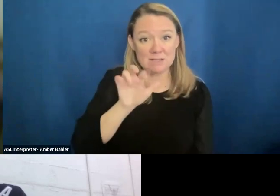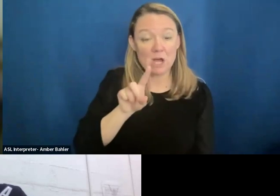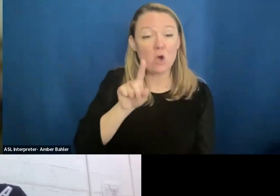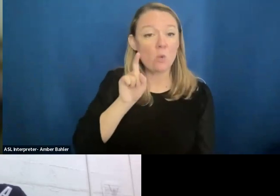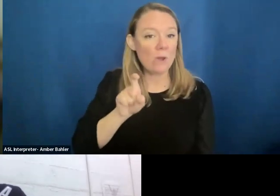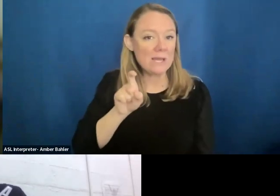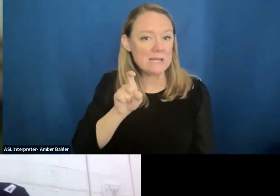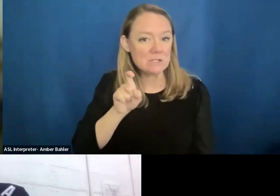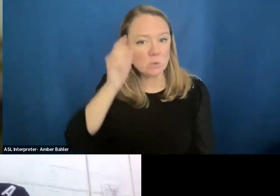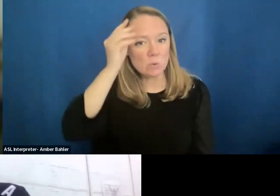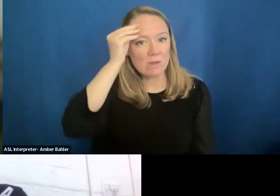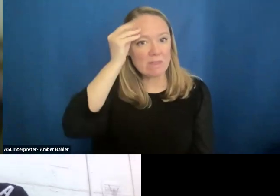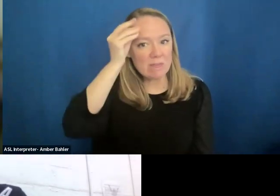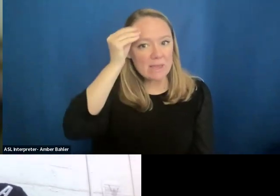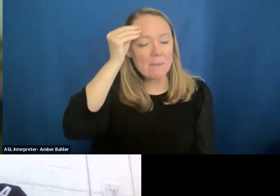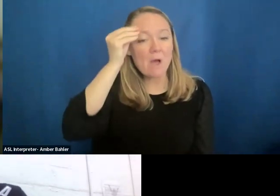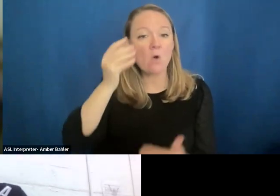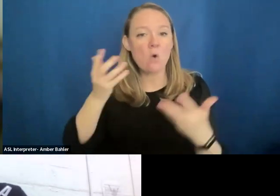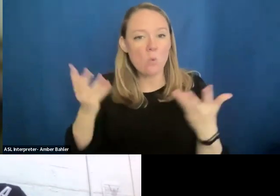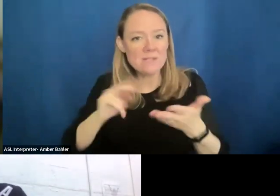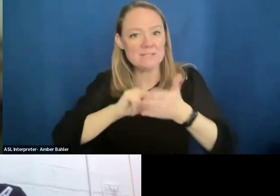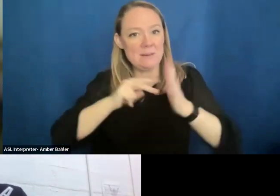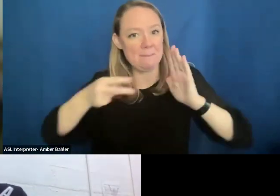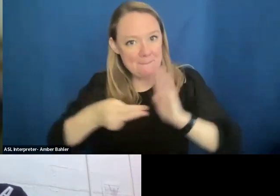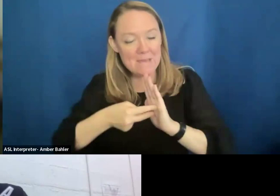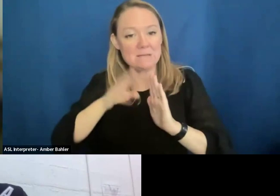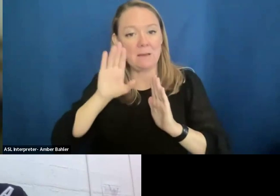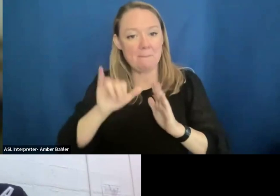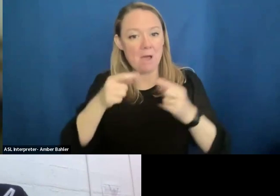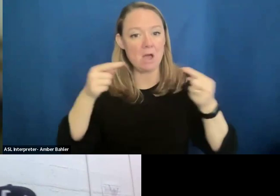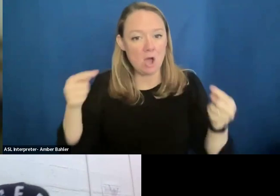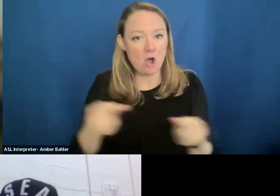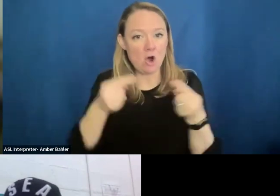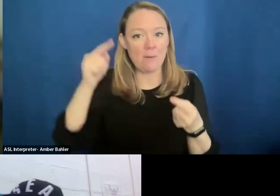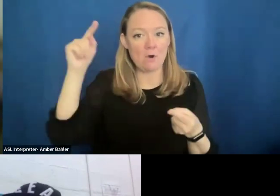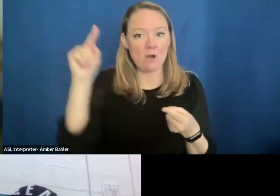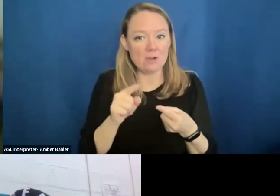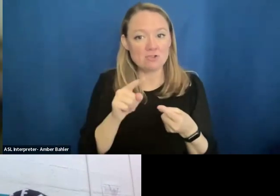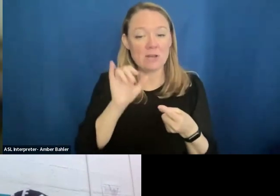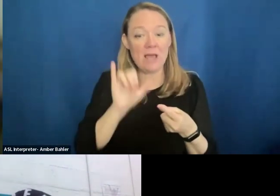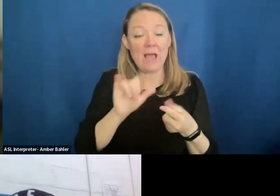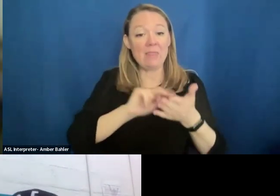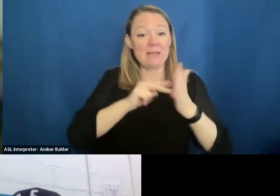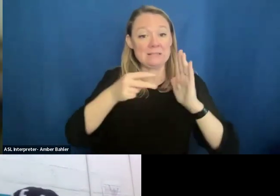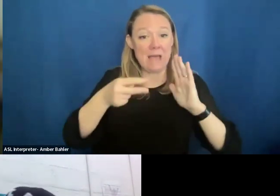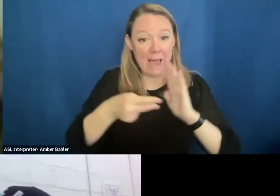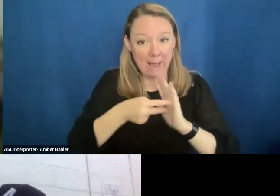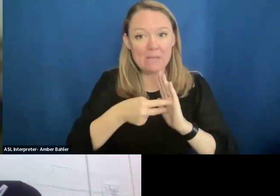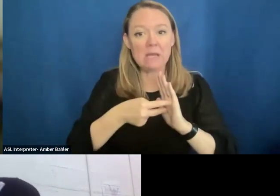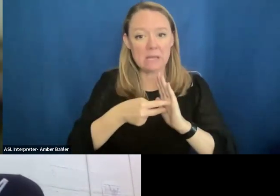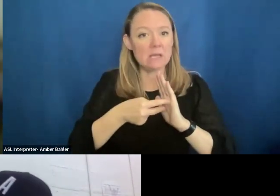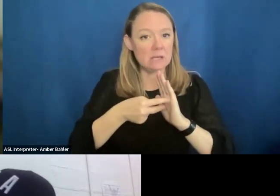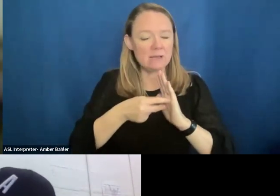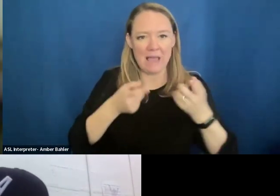really understanding what is meant by harm reduction, and that's happening in a meaningful way, not a obstructive way. Okay,